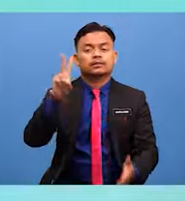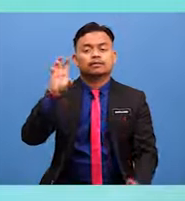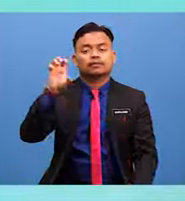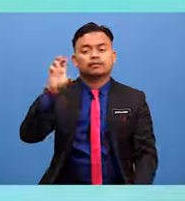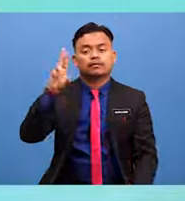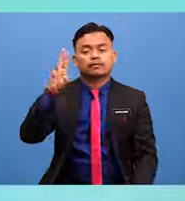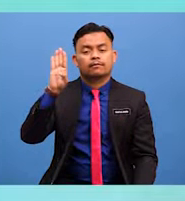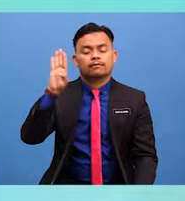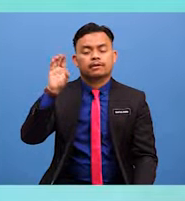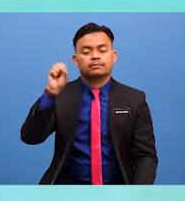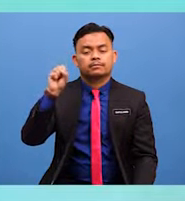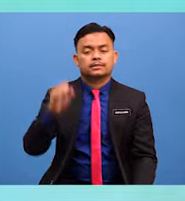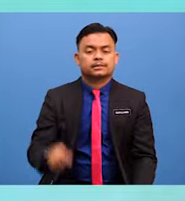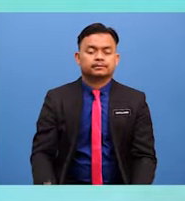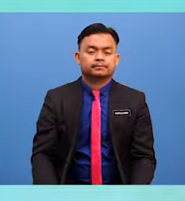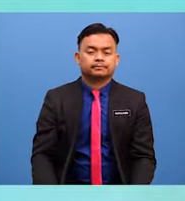present tense?